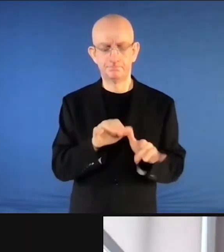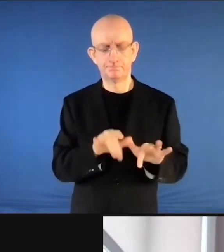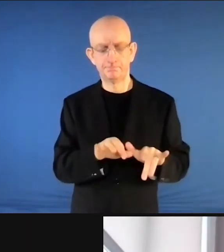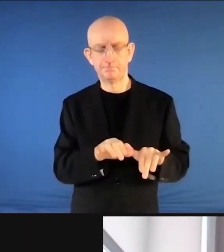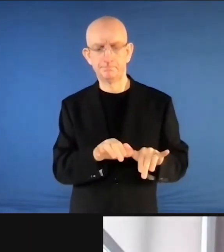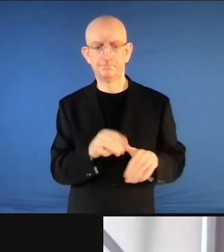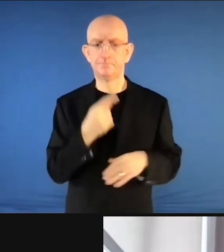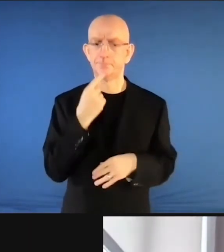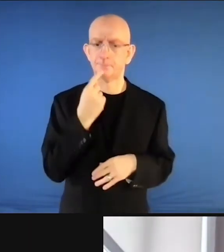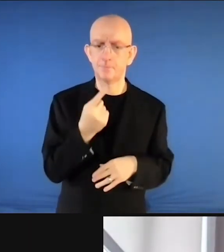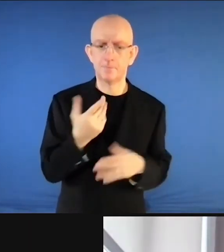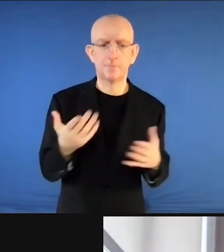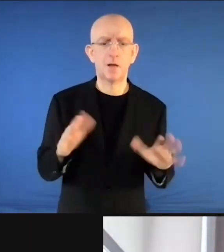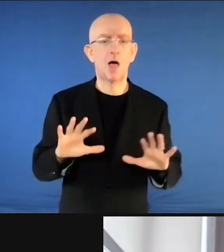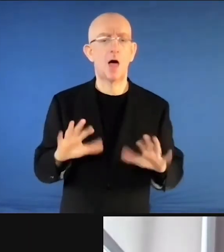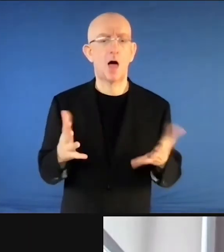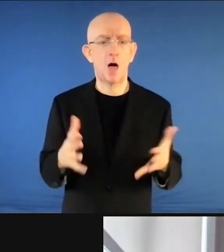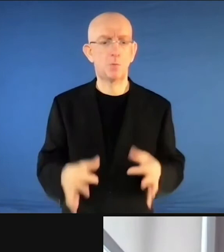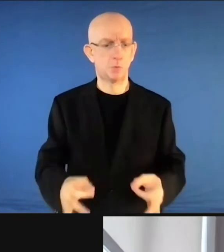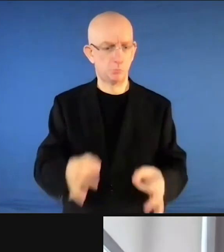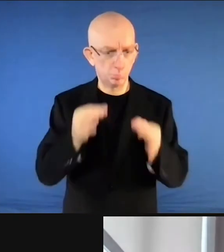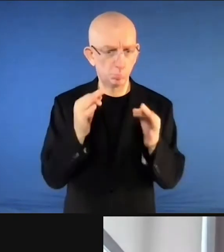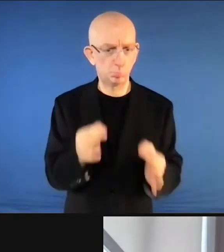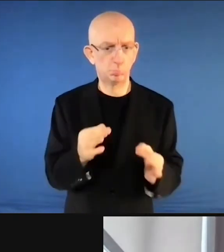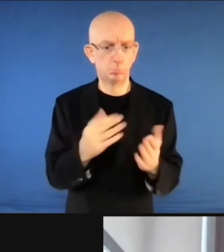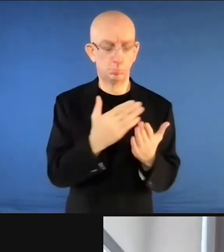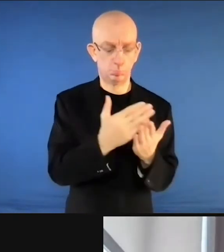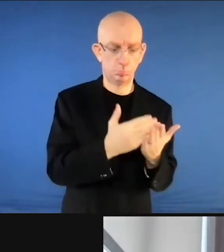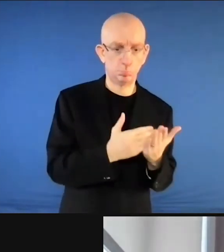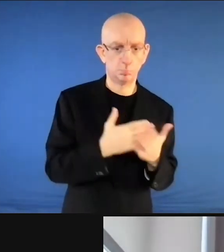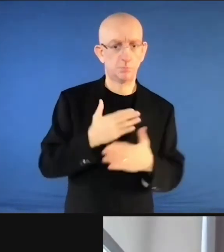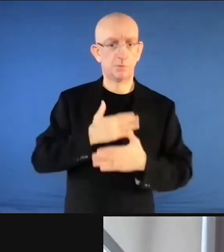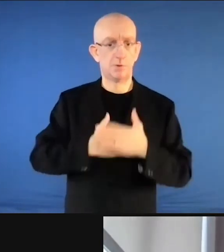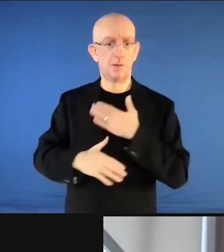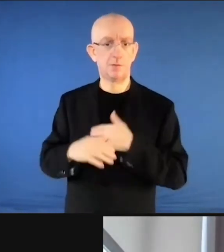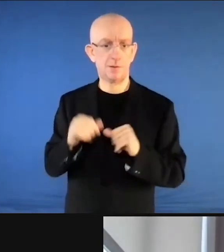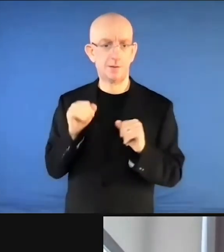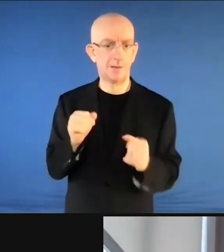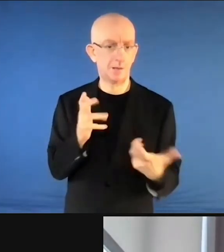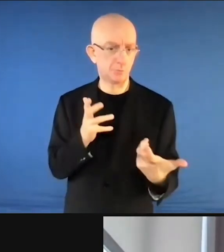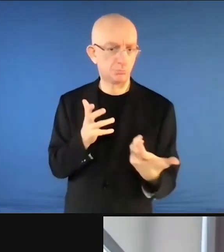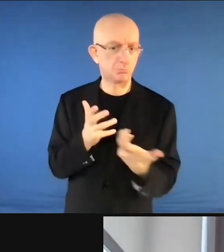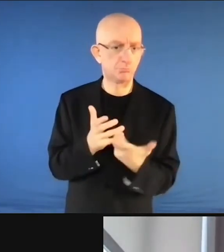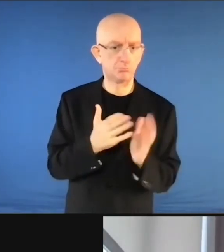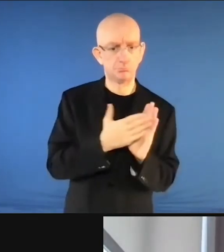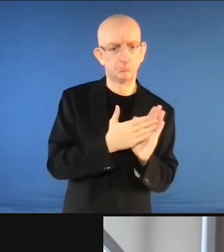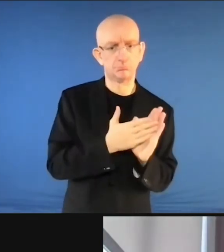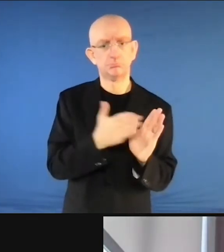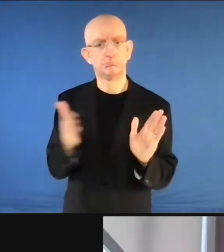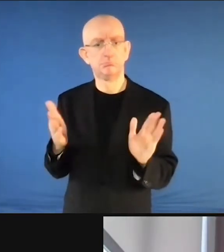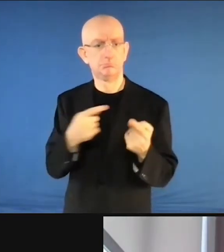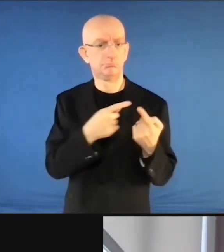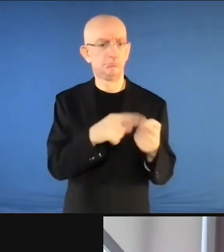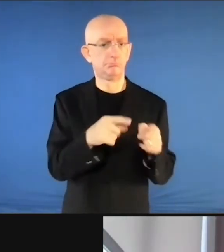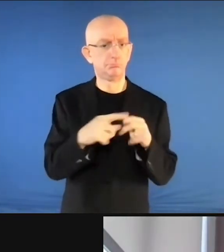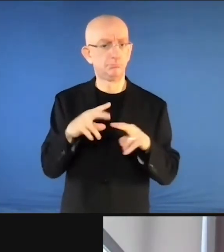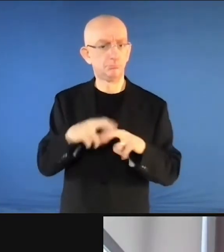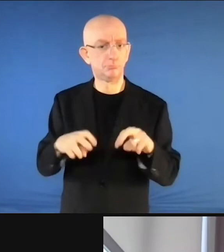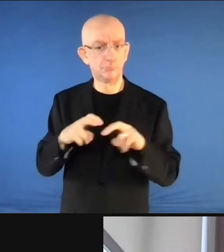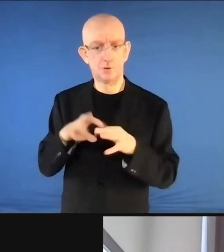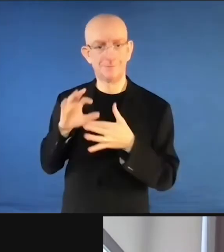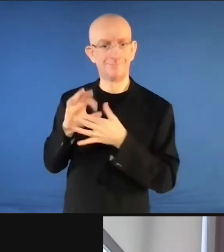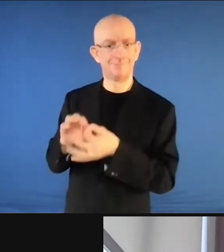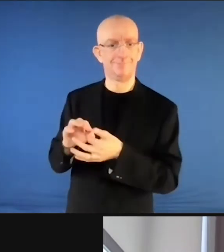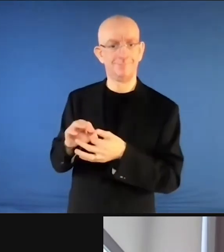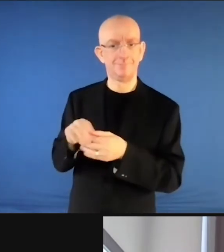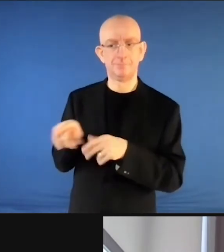on forced migration? How do we even ensure that researchers are aware of the existence of the code in the first place? This, I